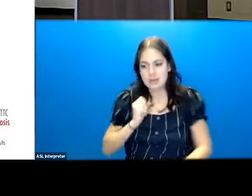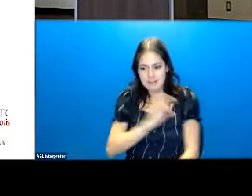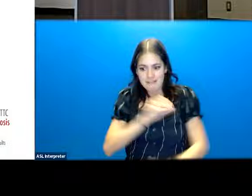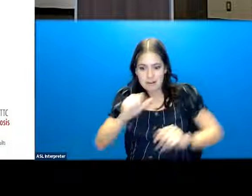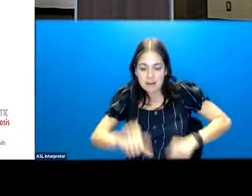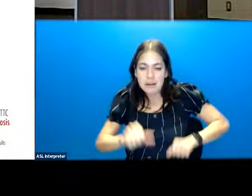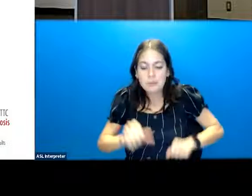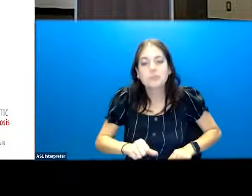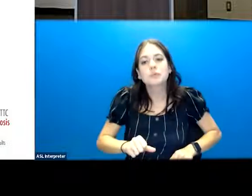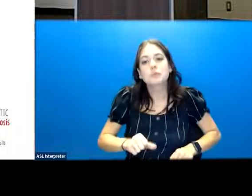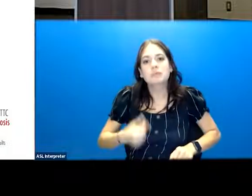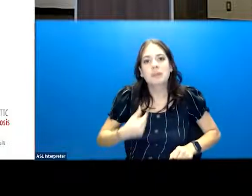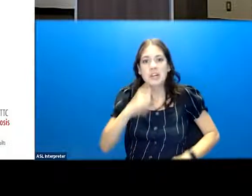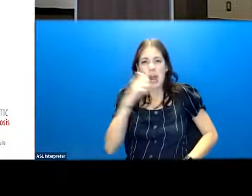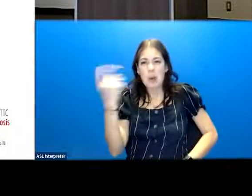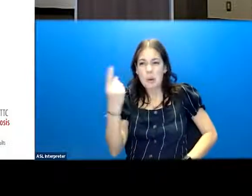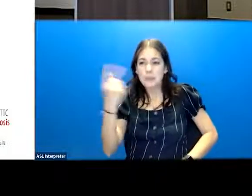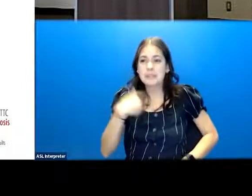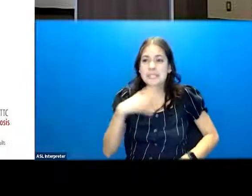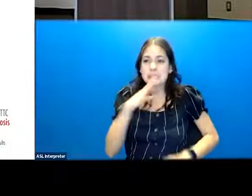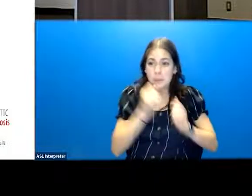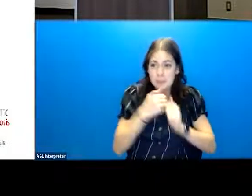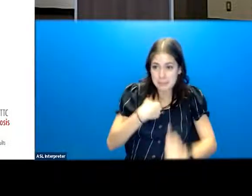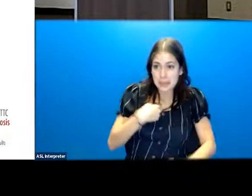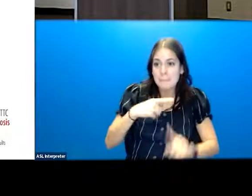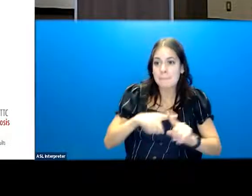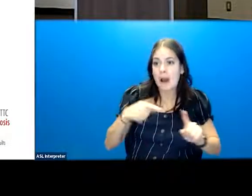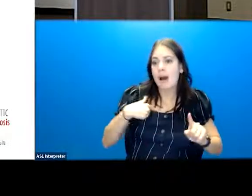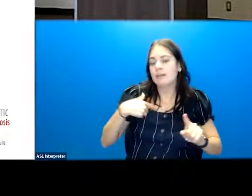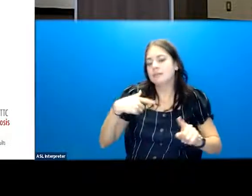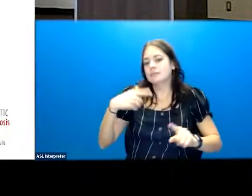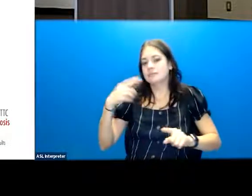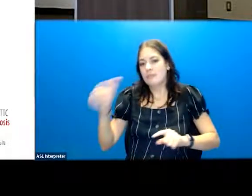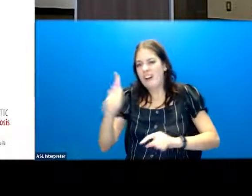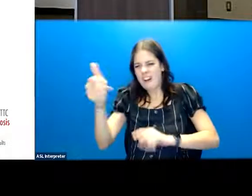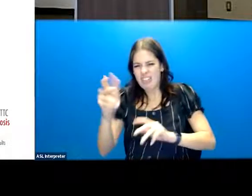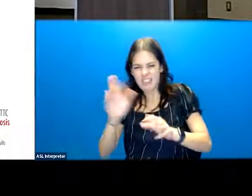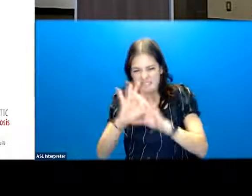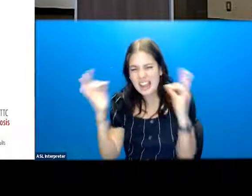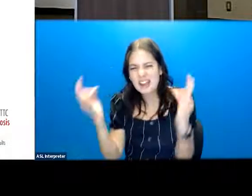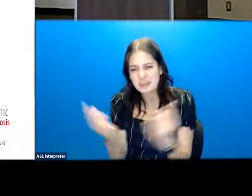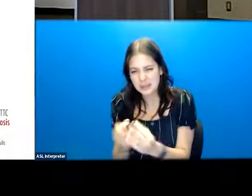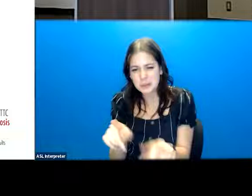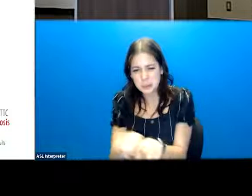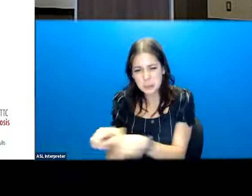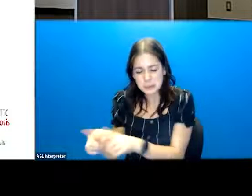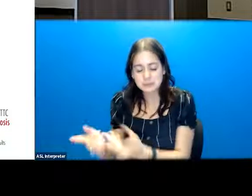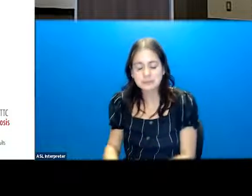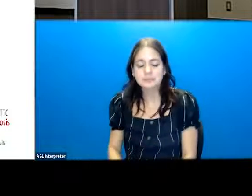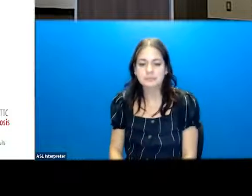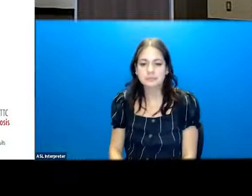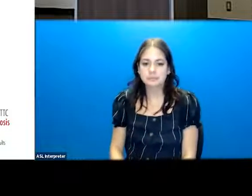able to not just speak to me, but also be able to address things with other family members as well.